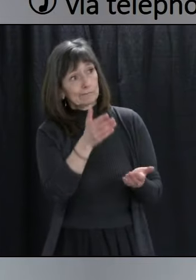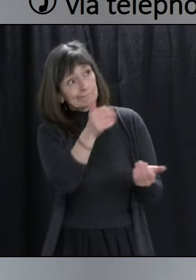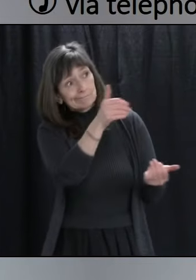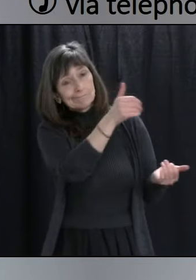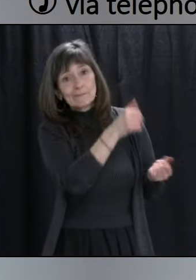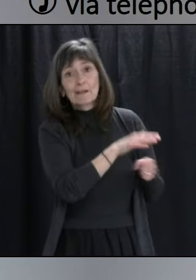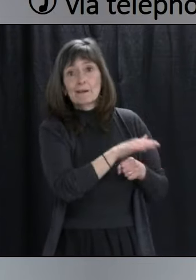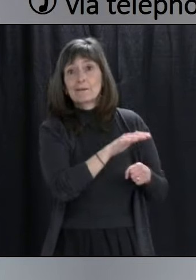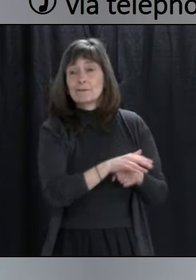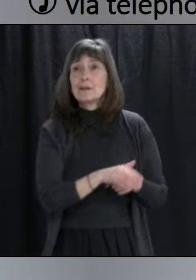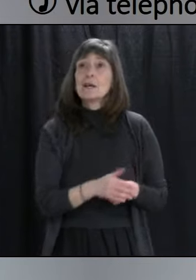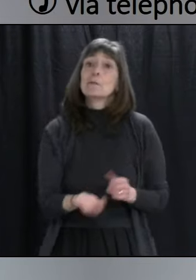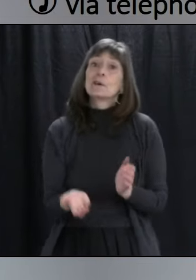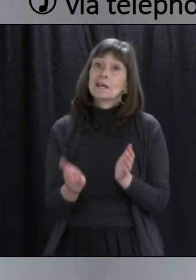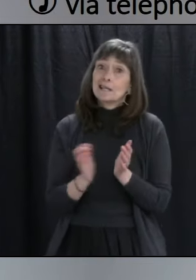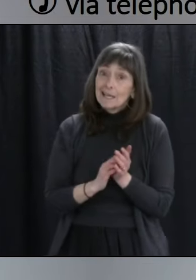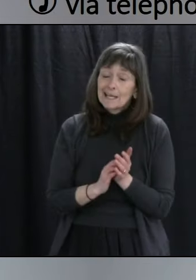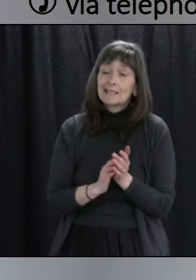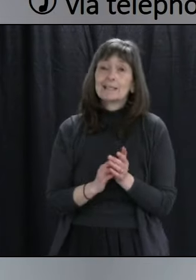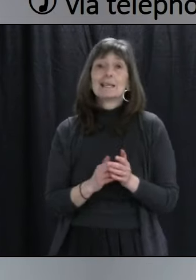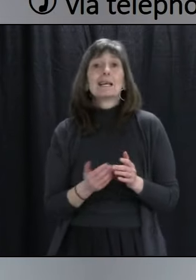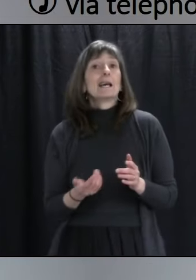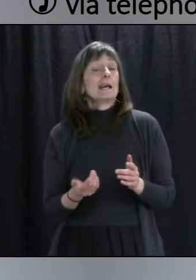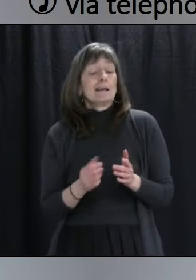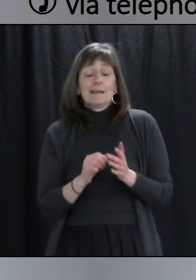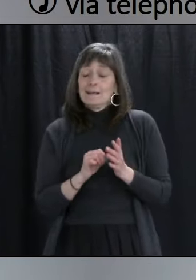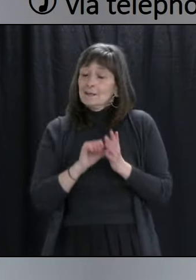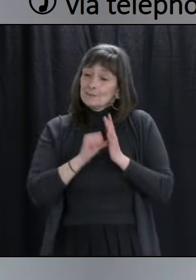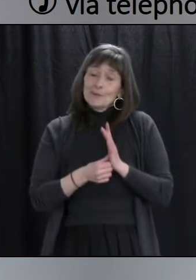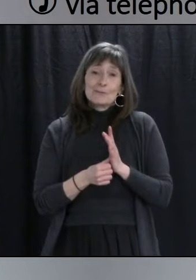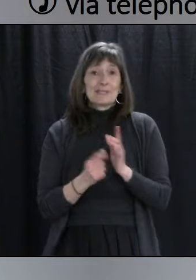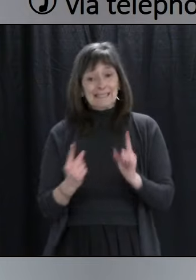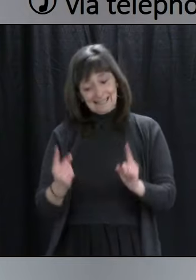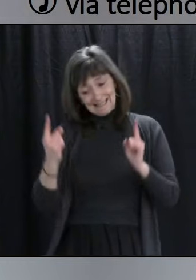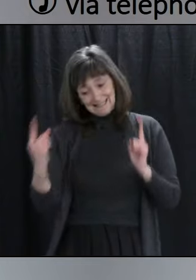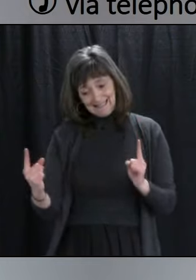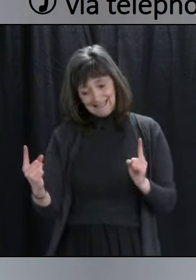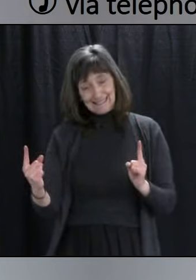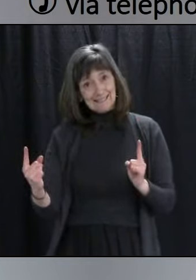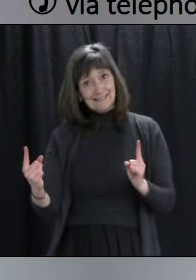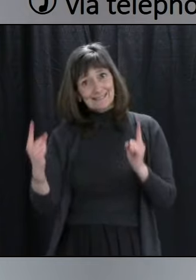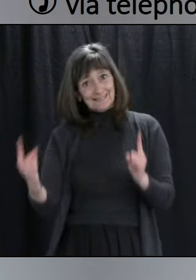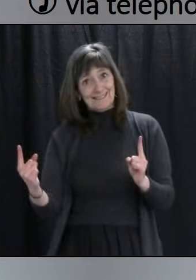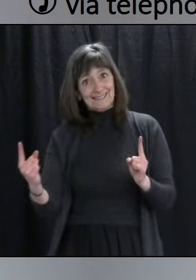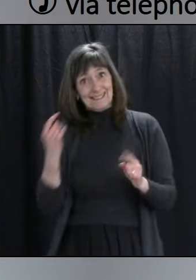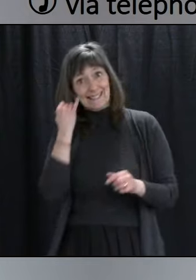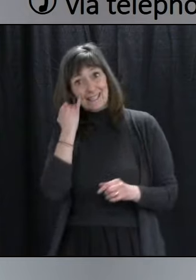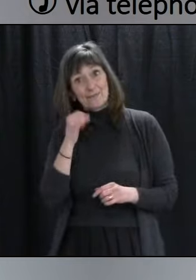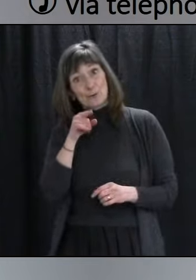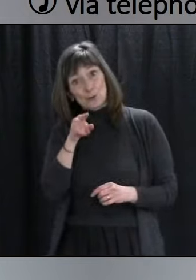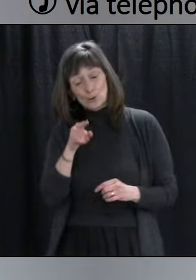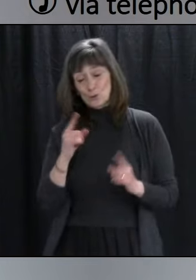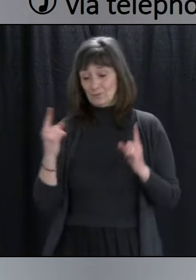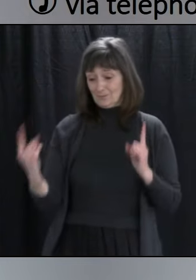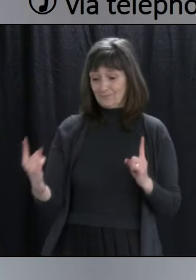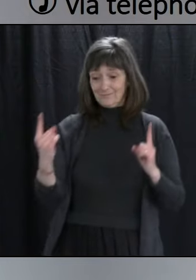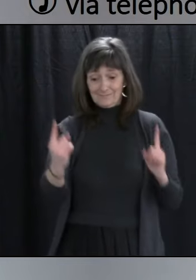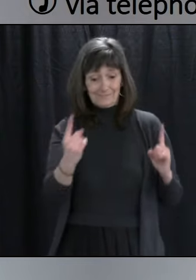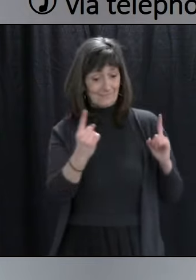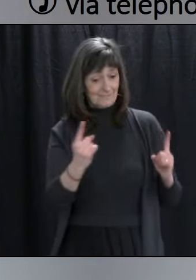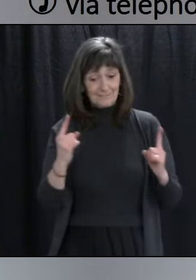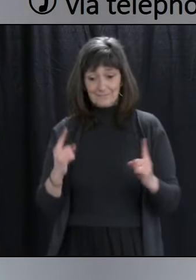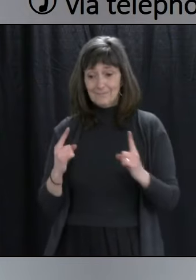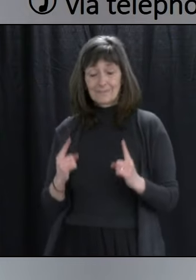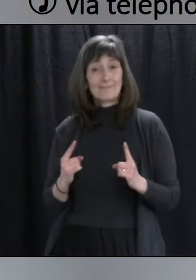distancing. If people can seriously take distancing to heart, the need for those reagents, the need for